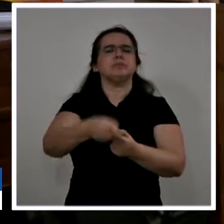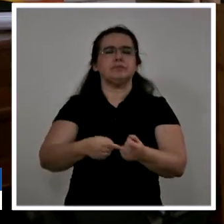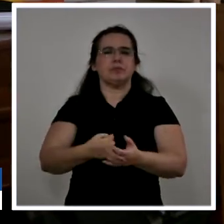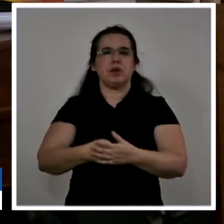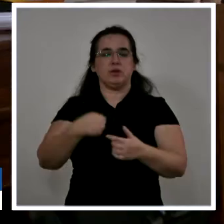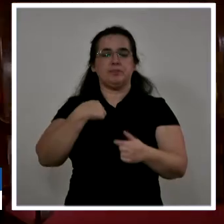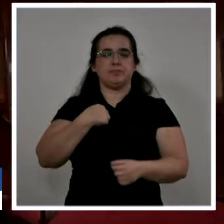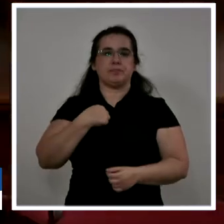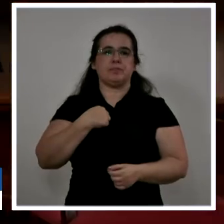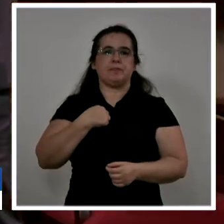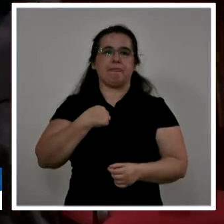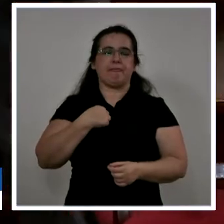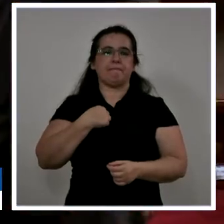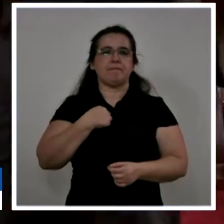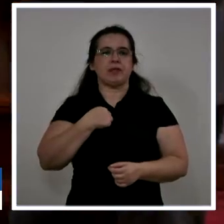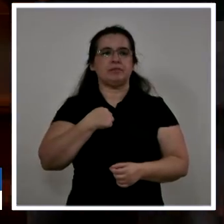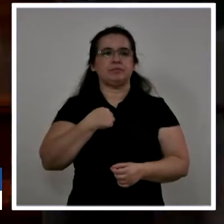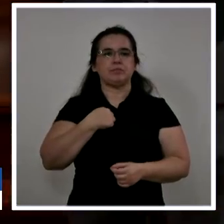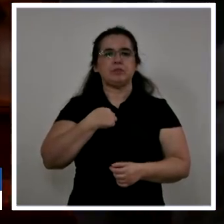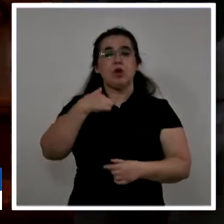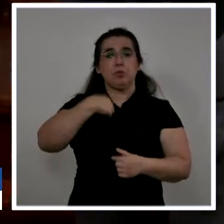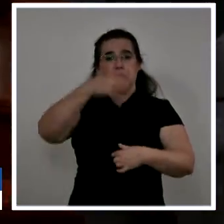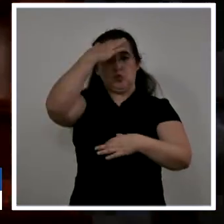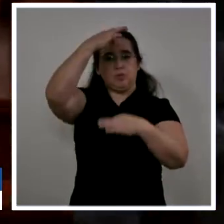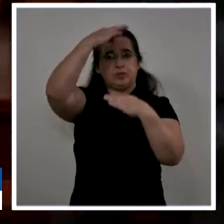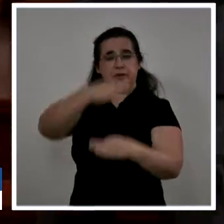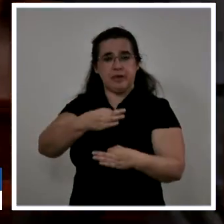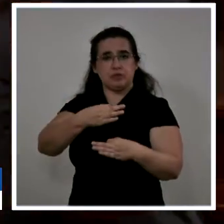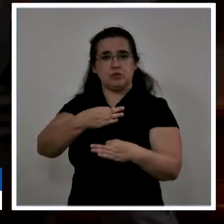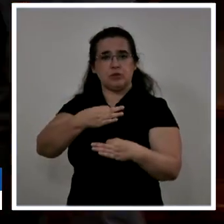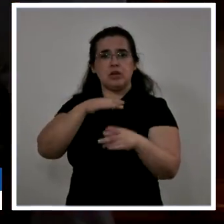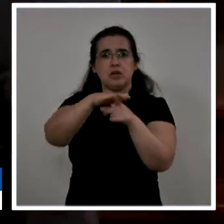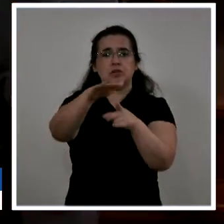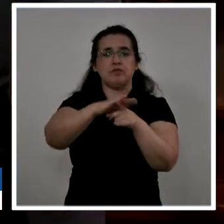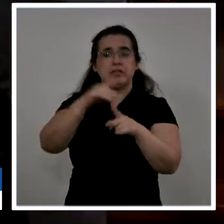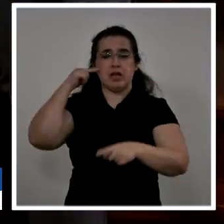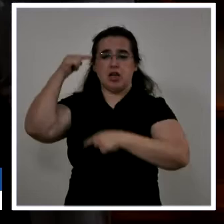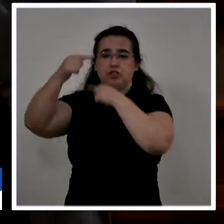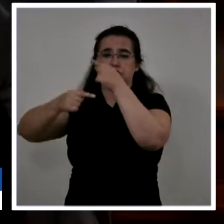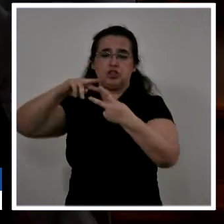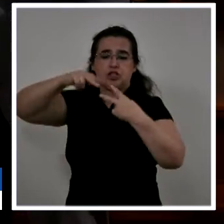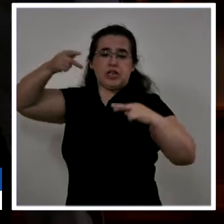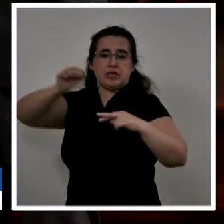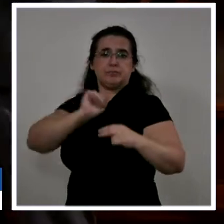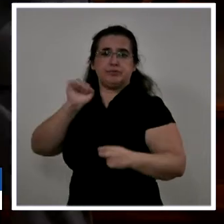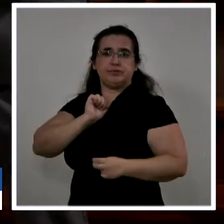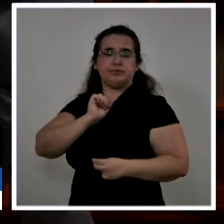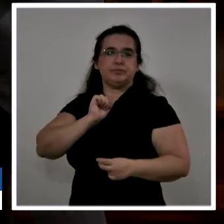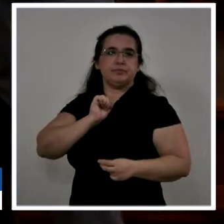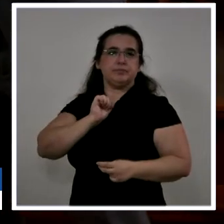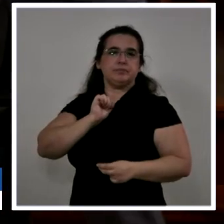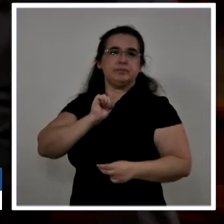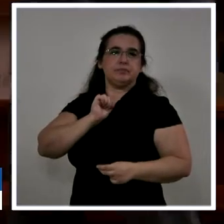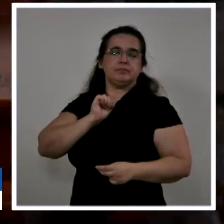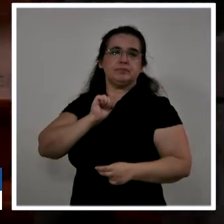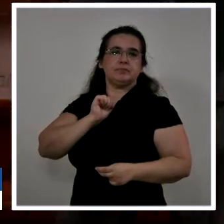behavior affects my genetics. Que o meu comportamento afeta a minha genética. And those genetic things can be